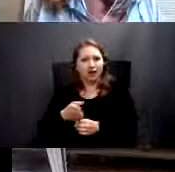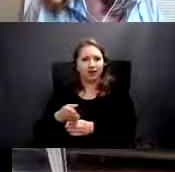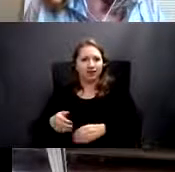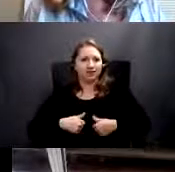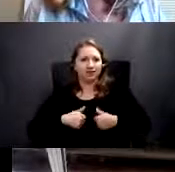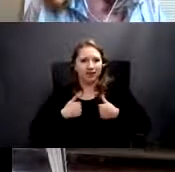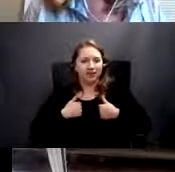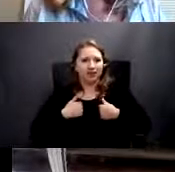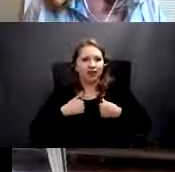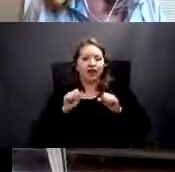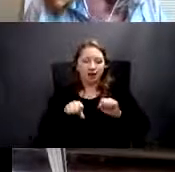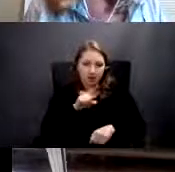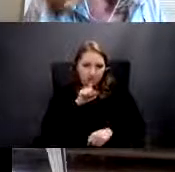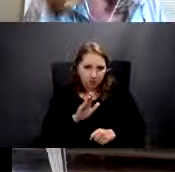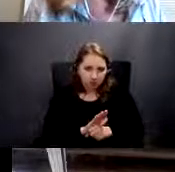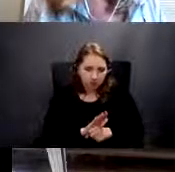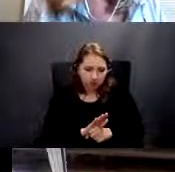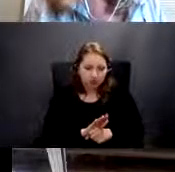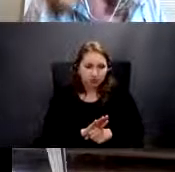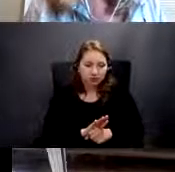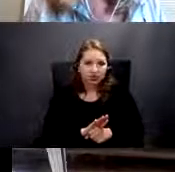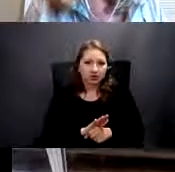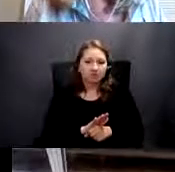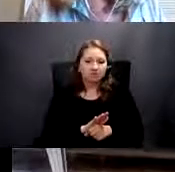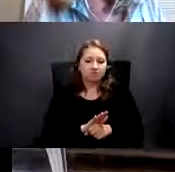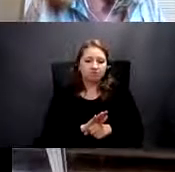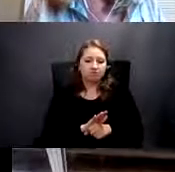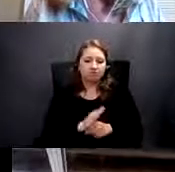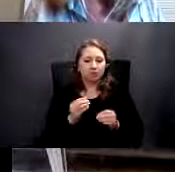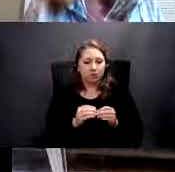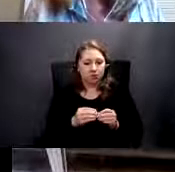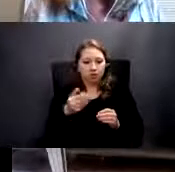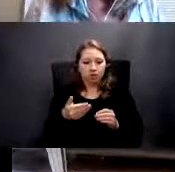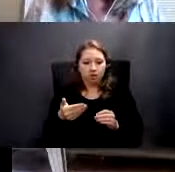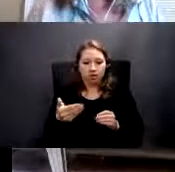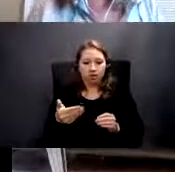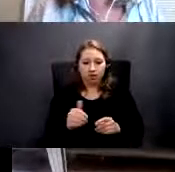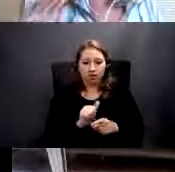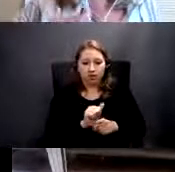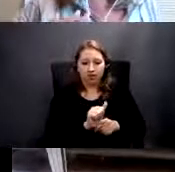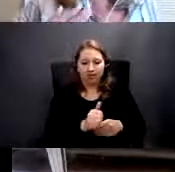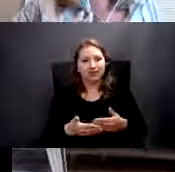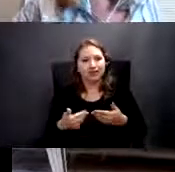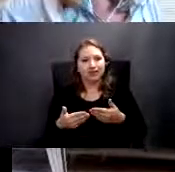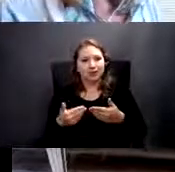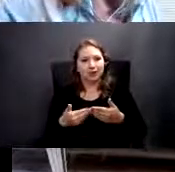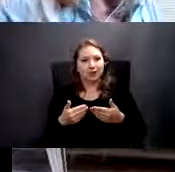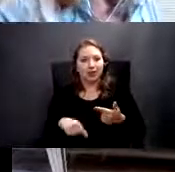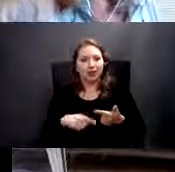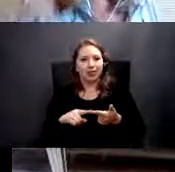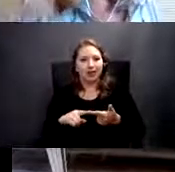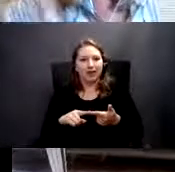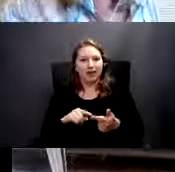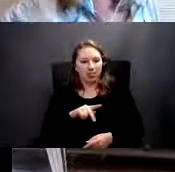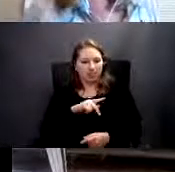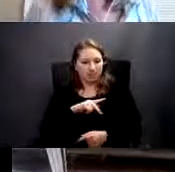can promise you that the more you do that, the easier it becomes and the less attached to the personal